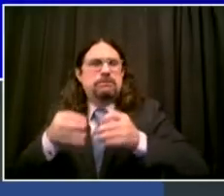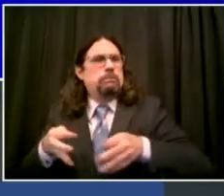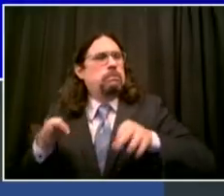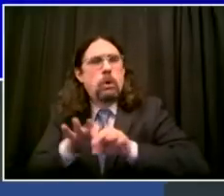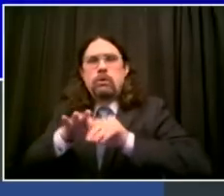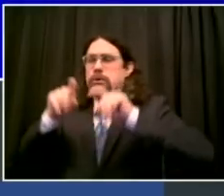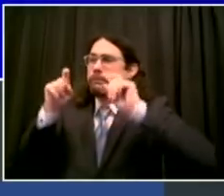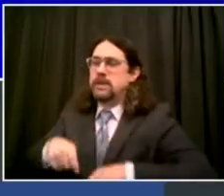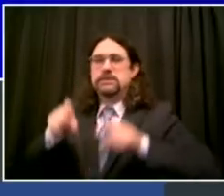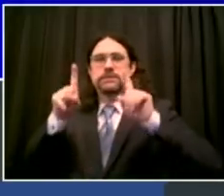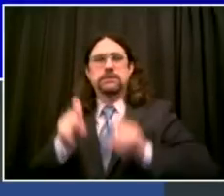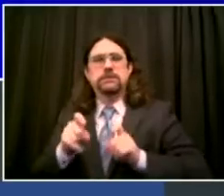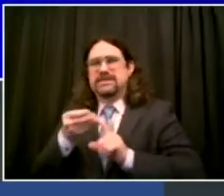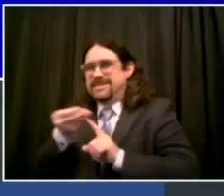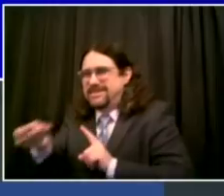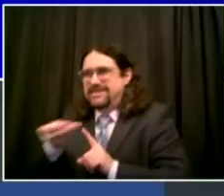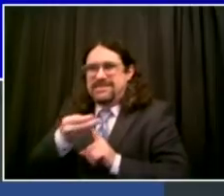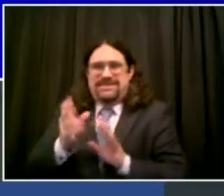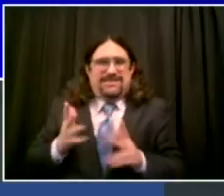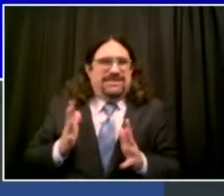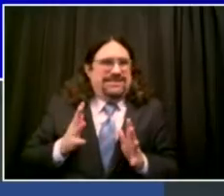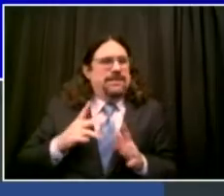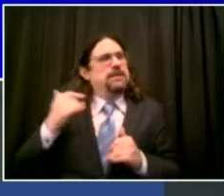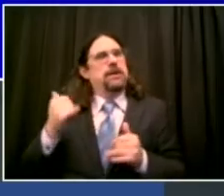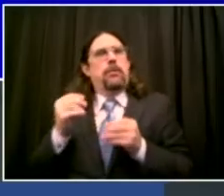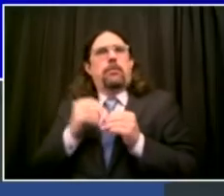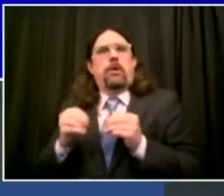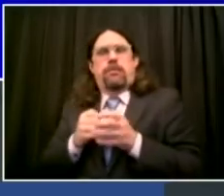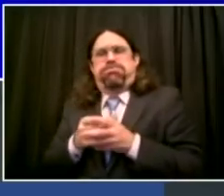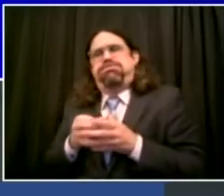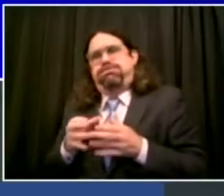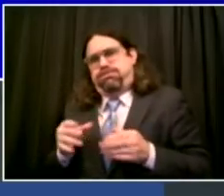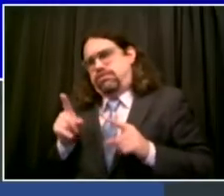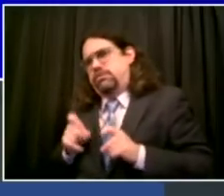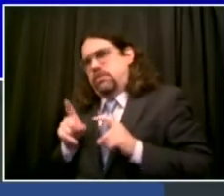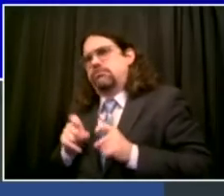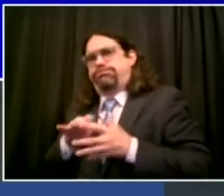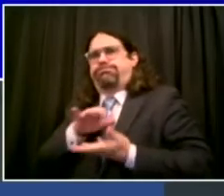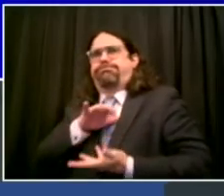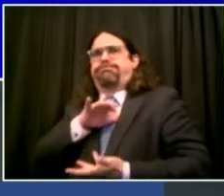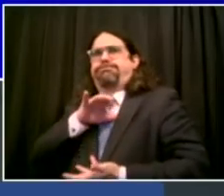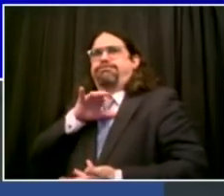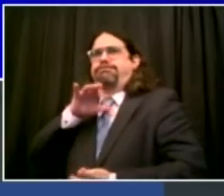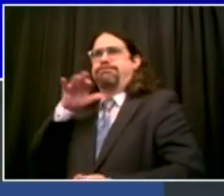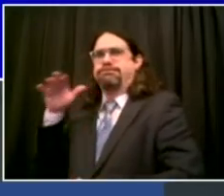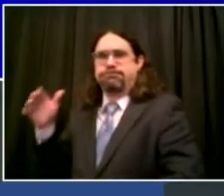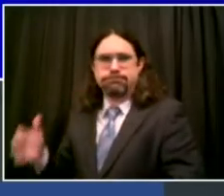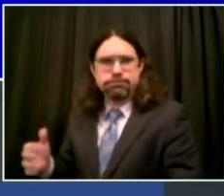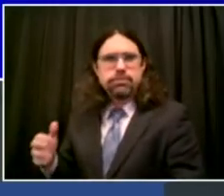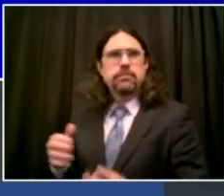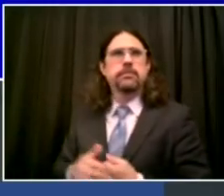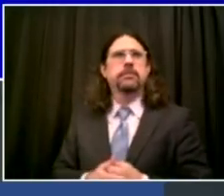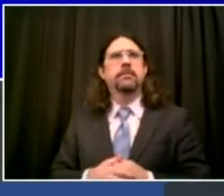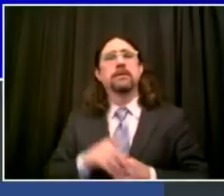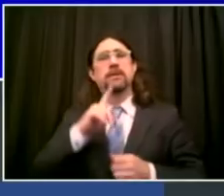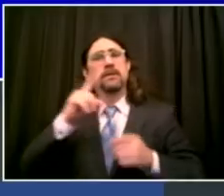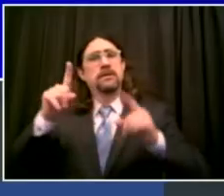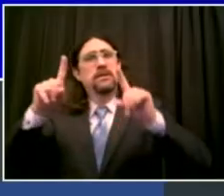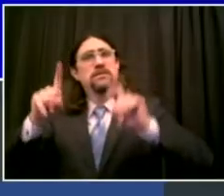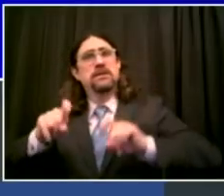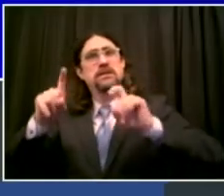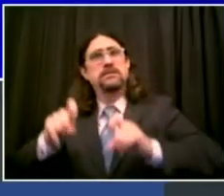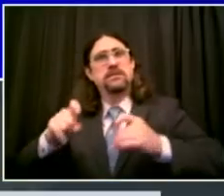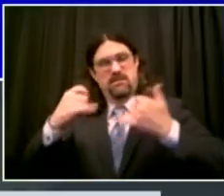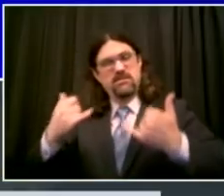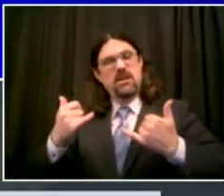testing is simple, it's easy, it's quick, and it's free. And I want everyone to understand that. And to make sure everyone understands it, we're going to do a